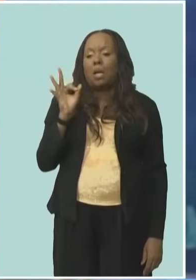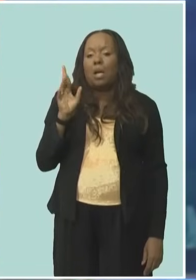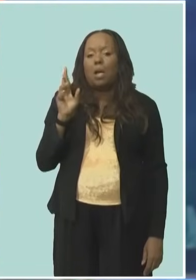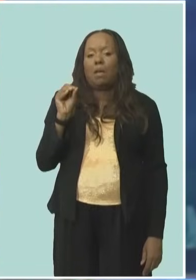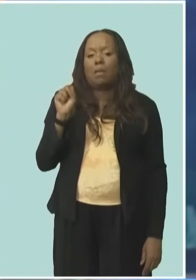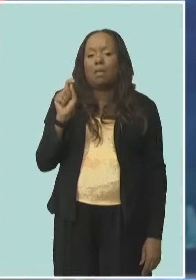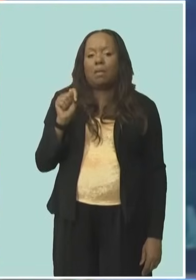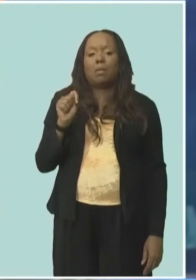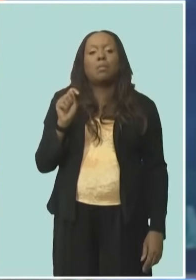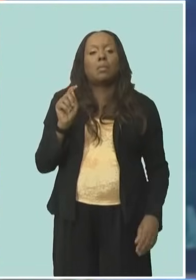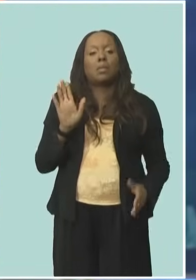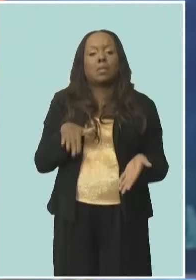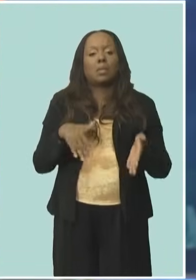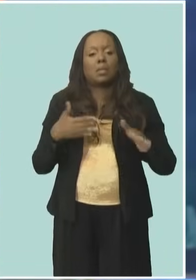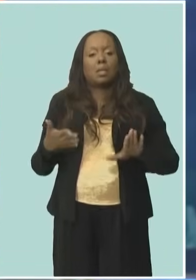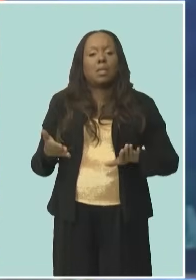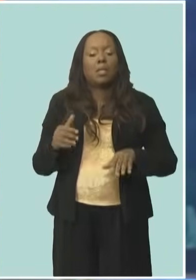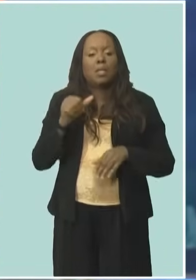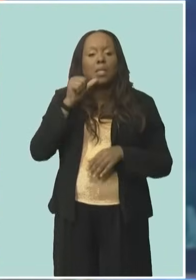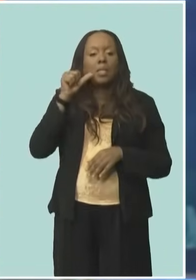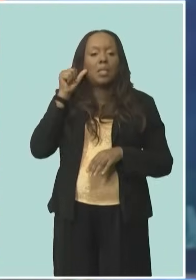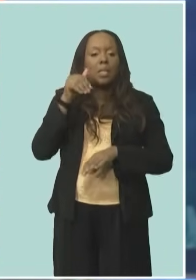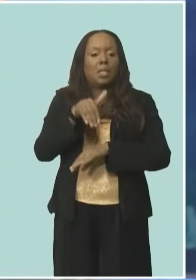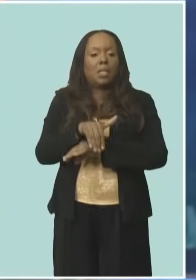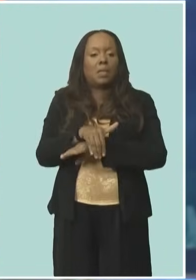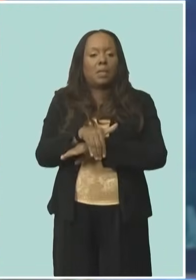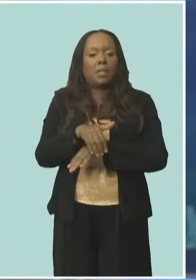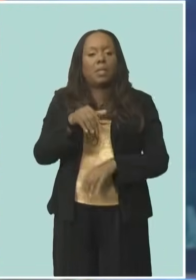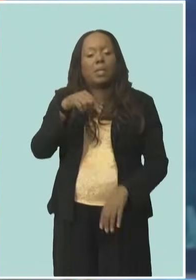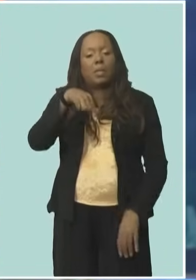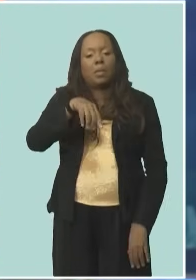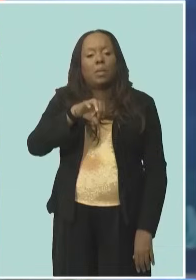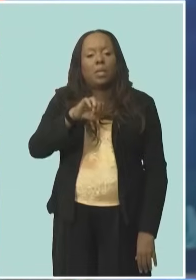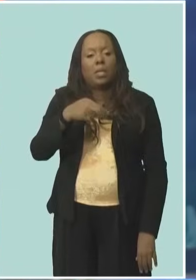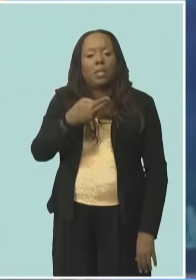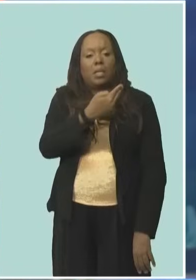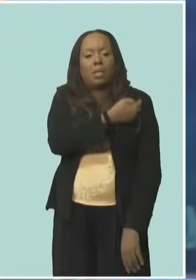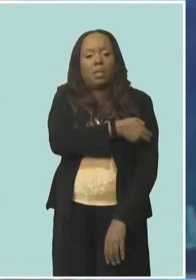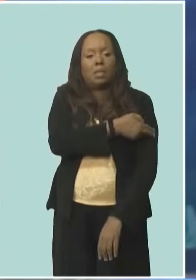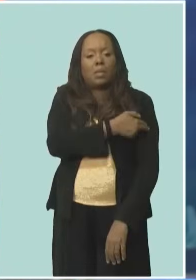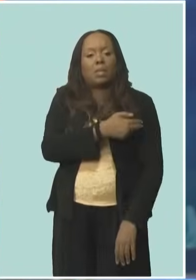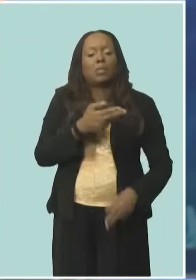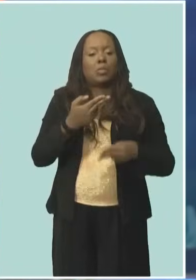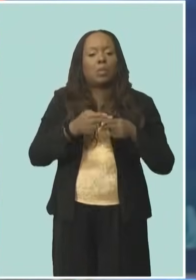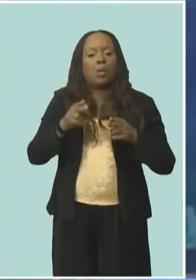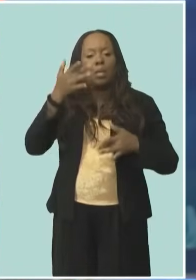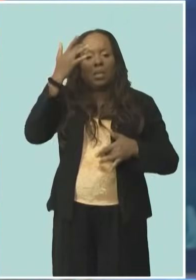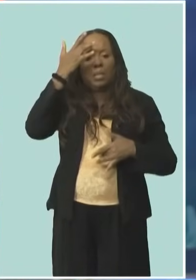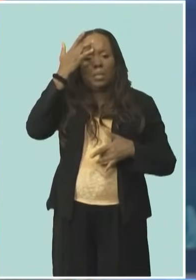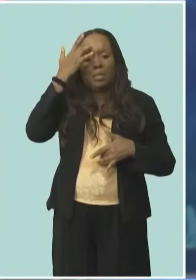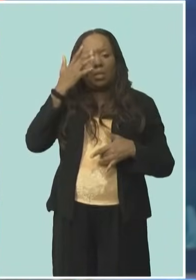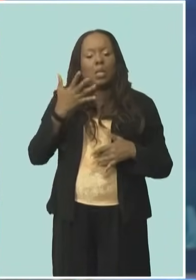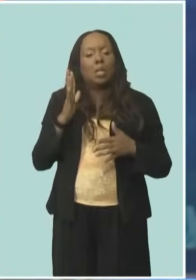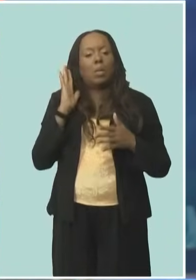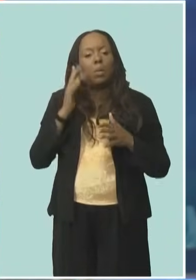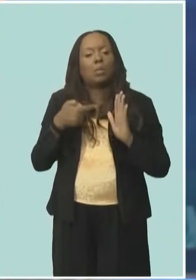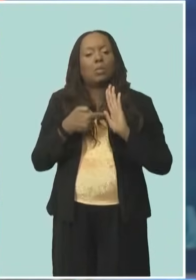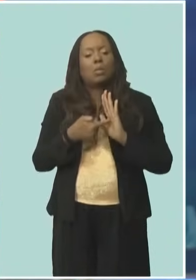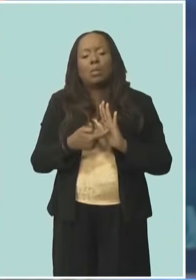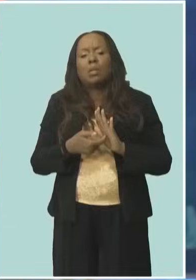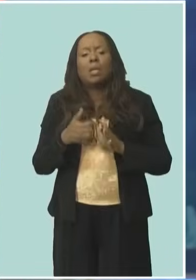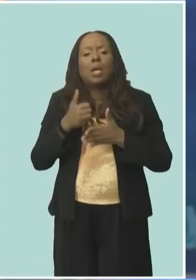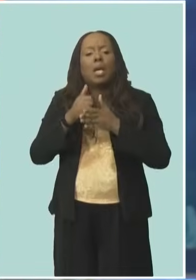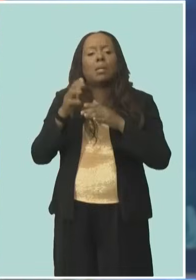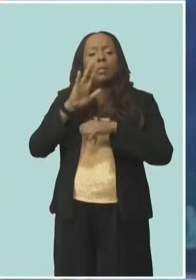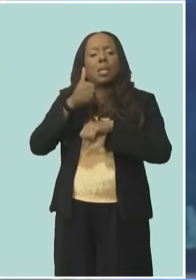away Wednesday evening at the Queen Elizabeth Hospital after a brief illness. Deanza Roberts looks at the legacy of the man who helped